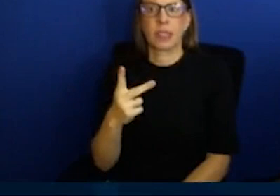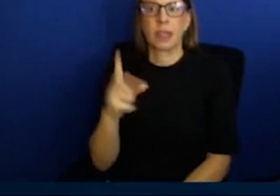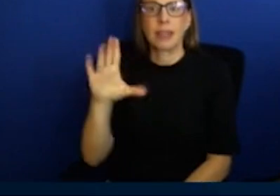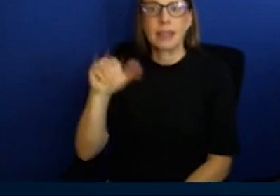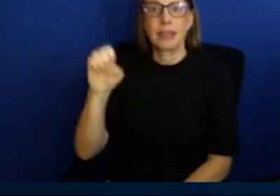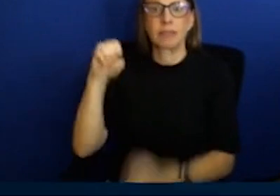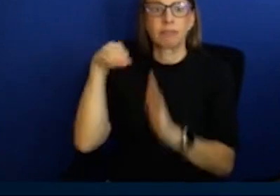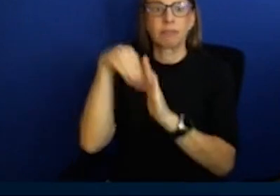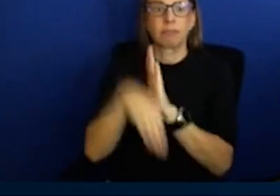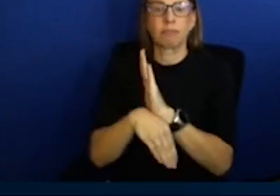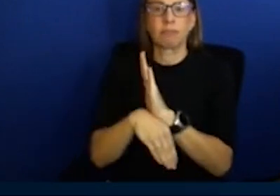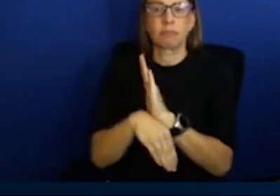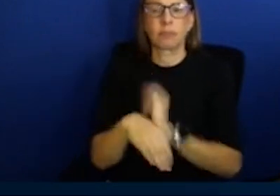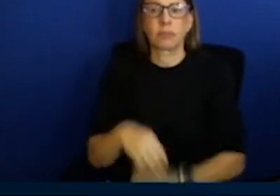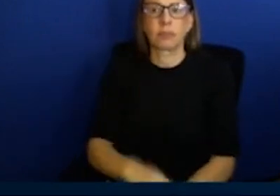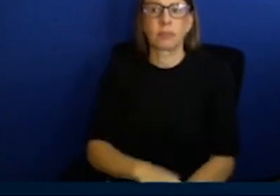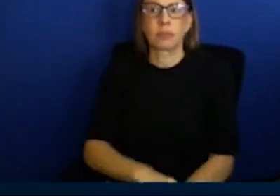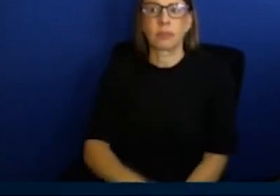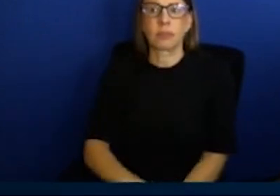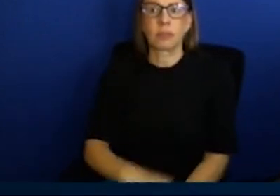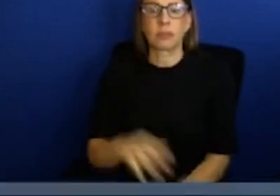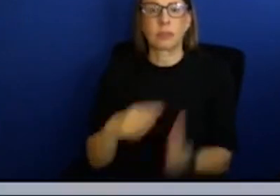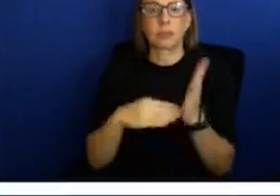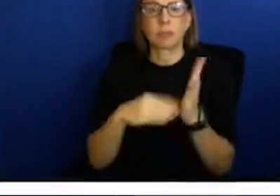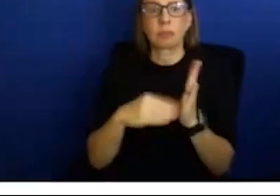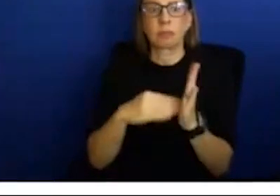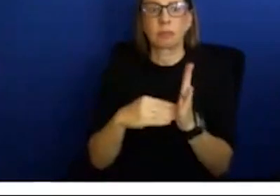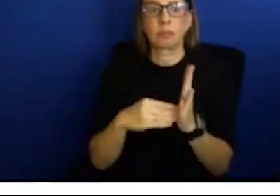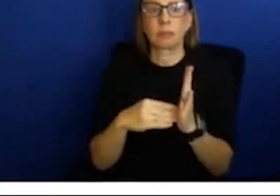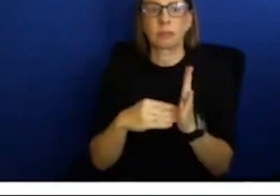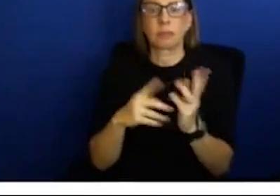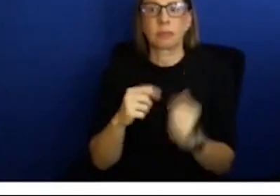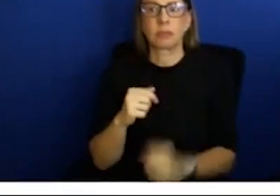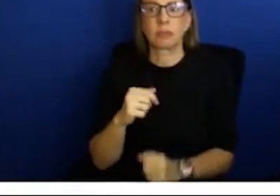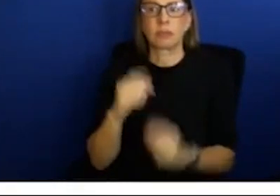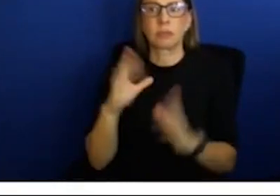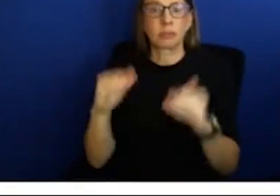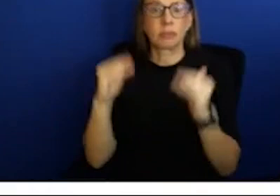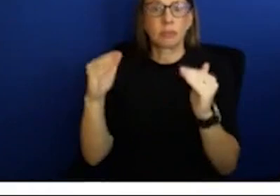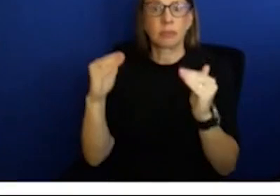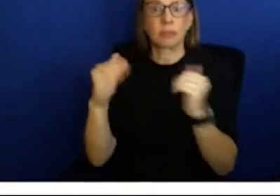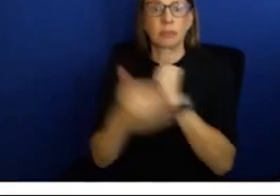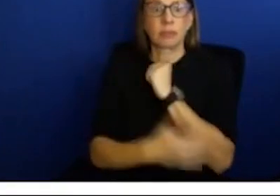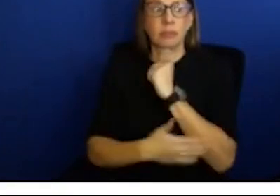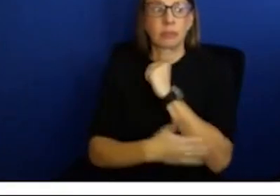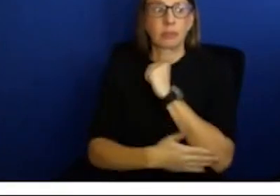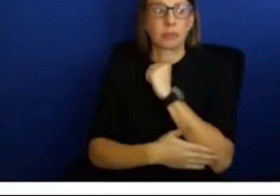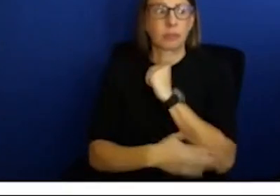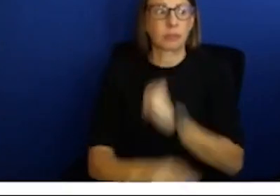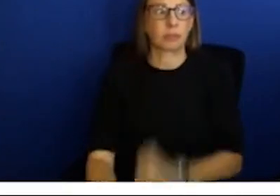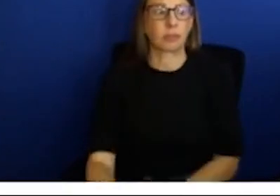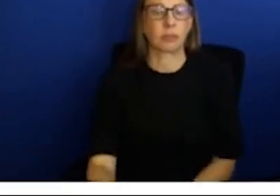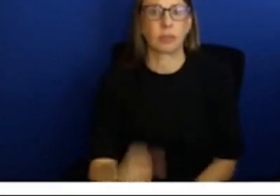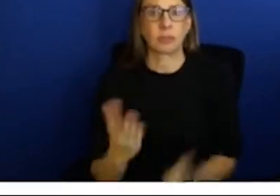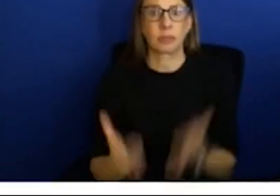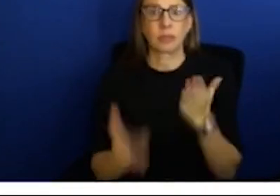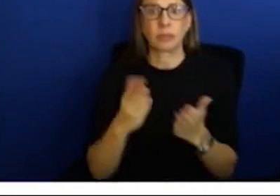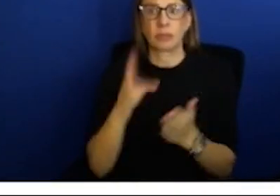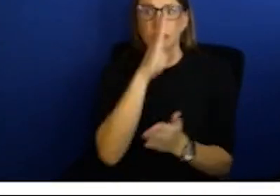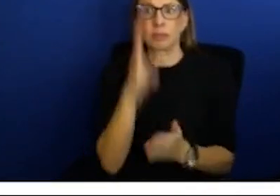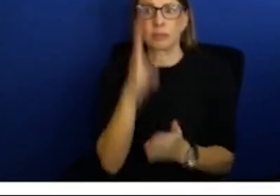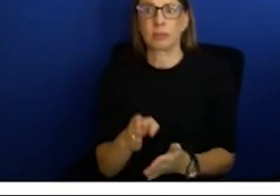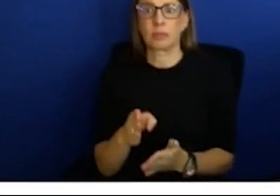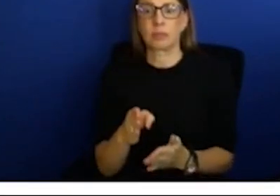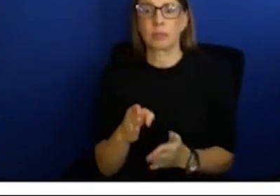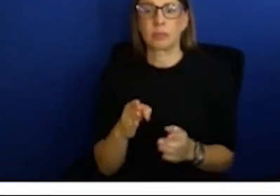you pay attention to the line at the bottom, it's yellow, it's for hospital region D, that's the Atlanta metro. And they never did see things spike.